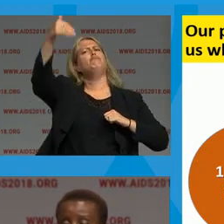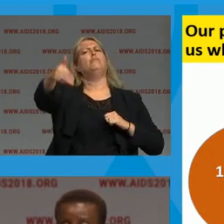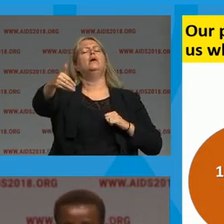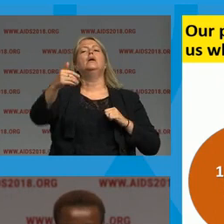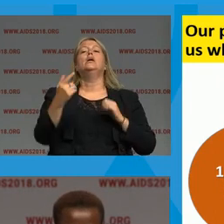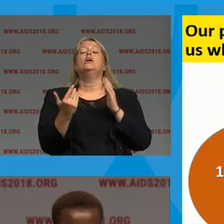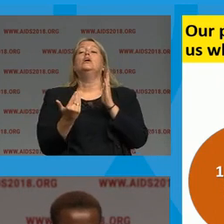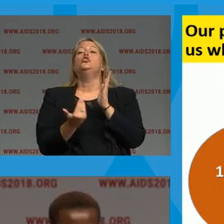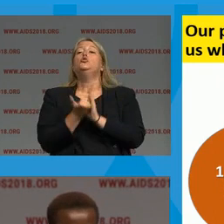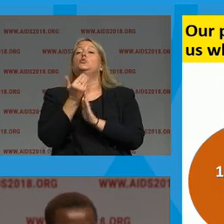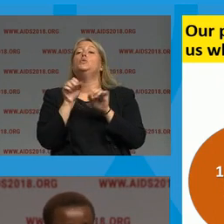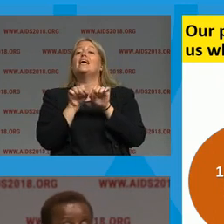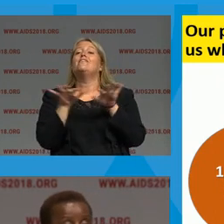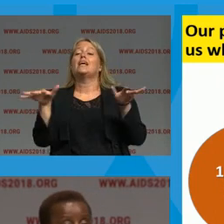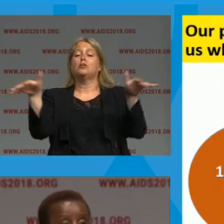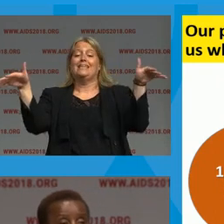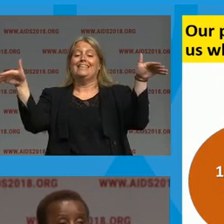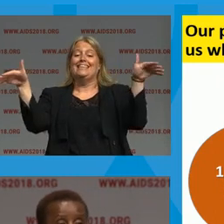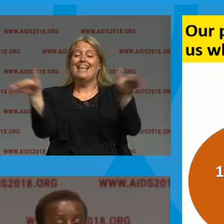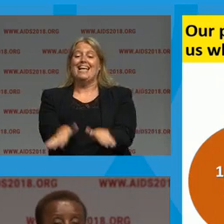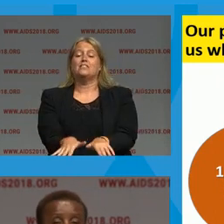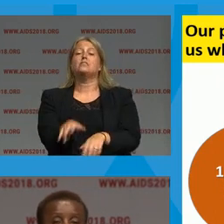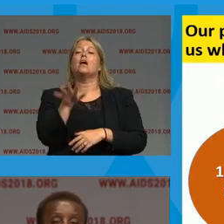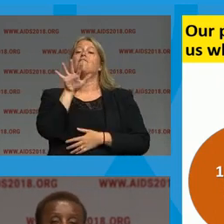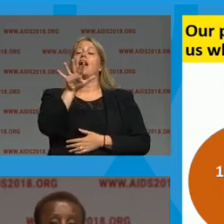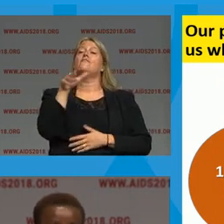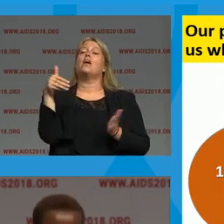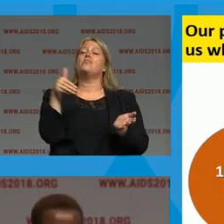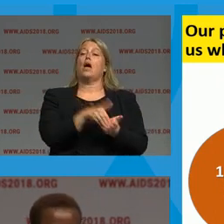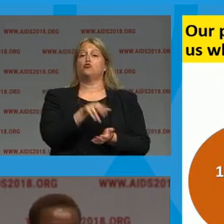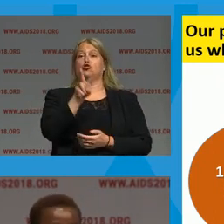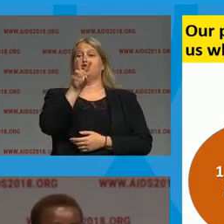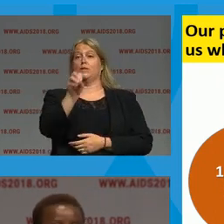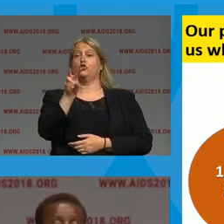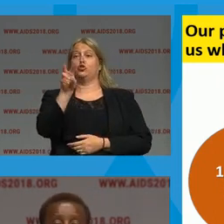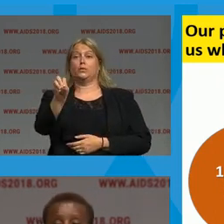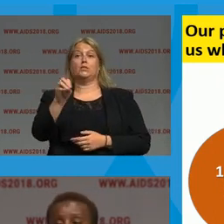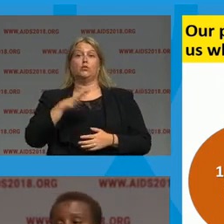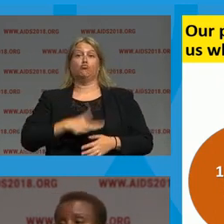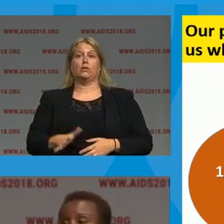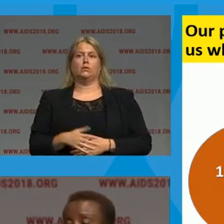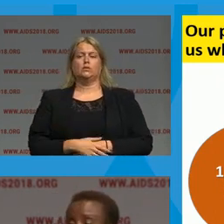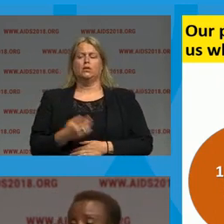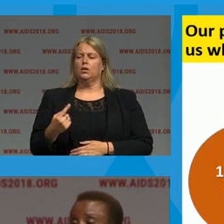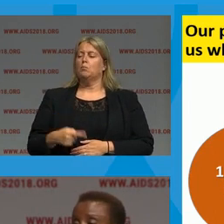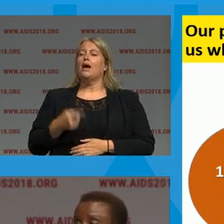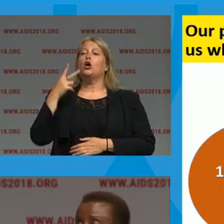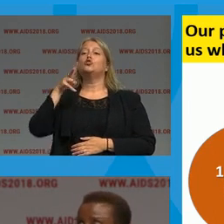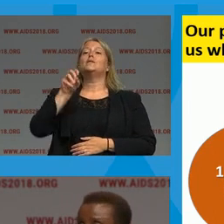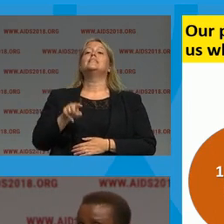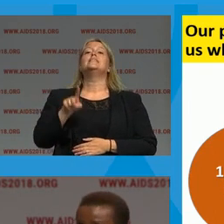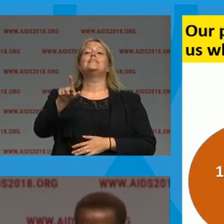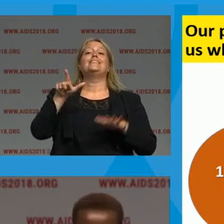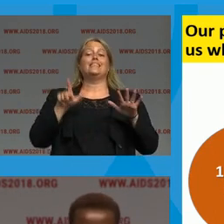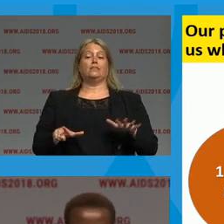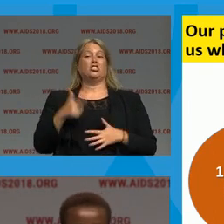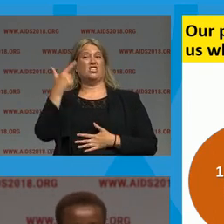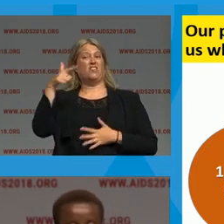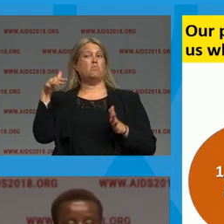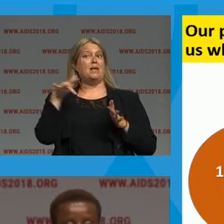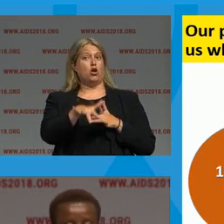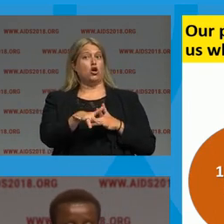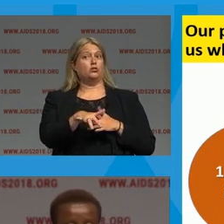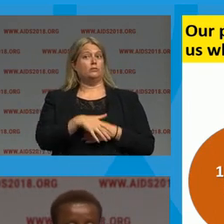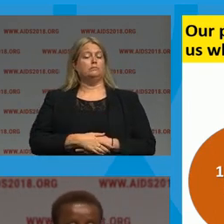new infections by the year 2020. In 2017, we had 1.7 million new infections. Now,